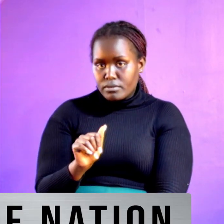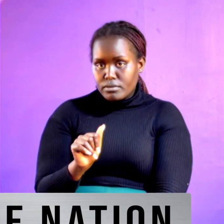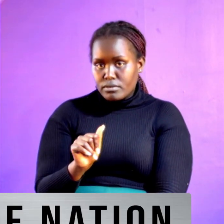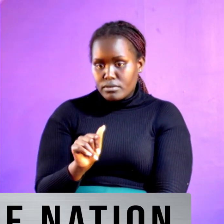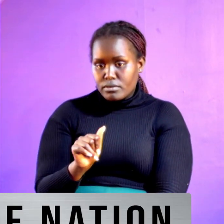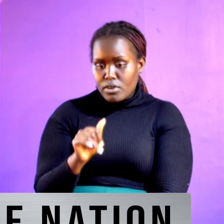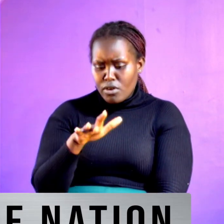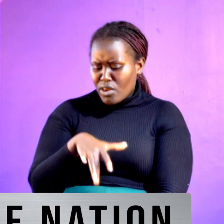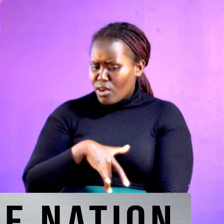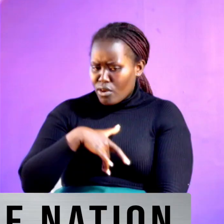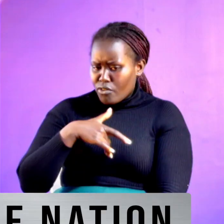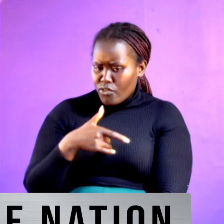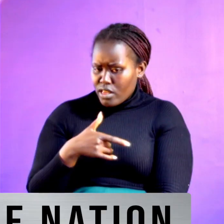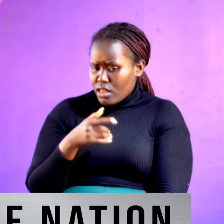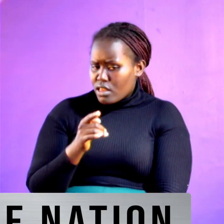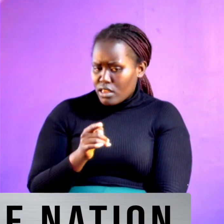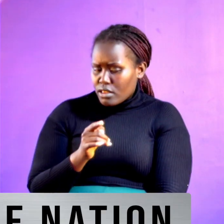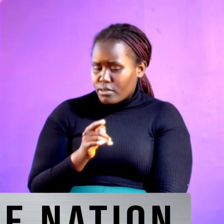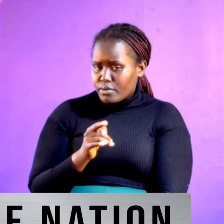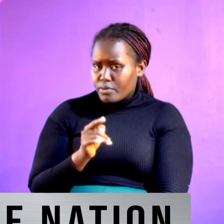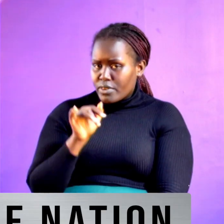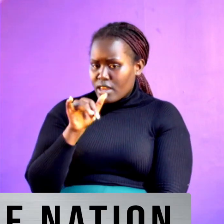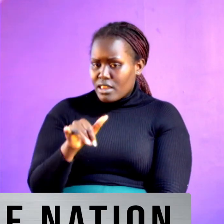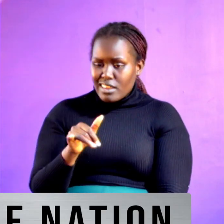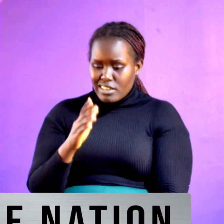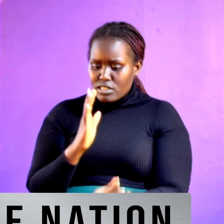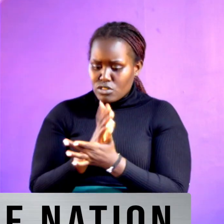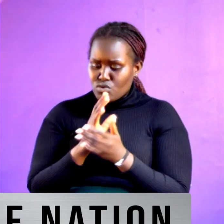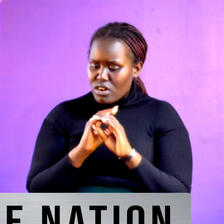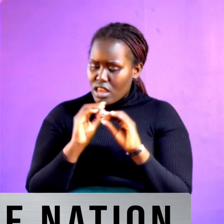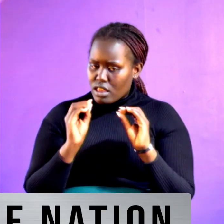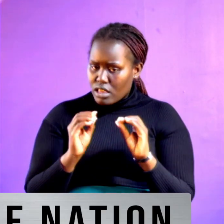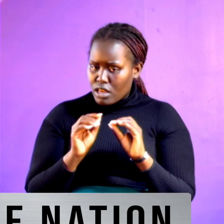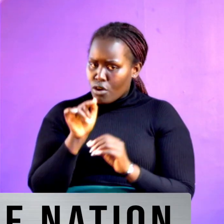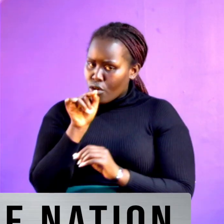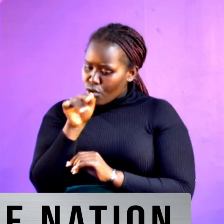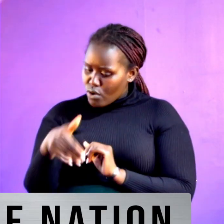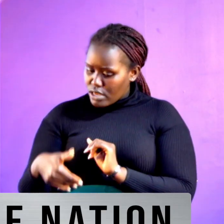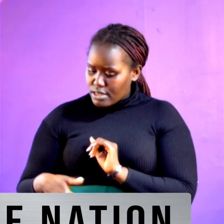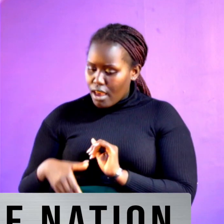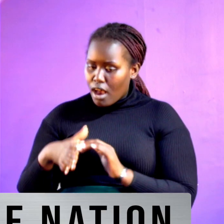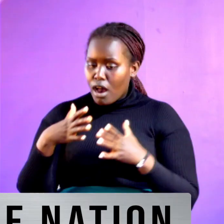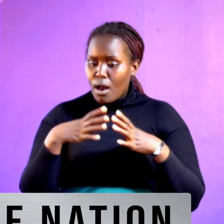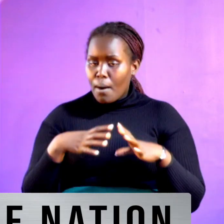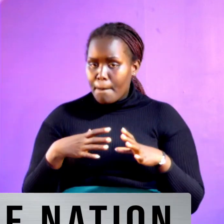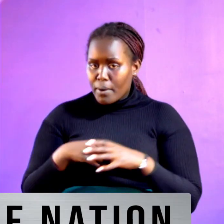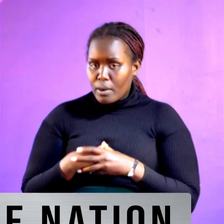Don't you feel that that is ingenuine? Did you, as young people,